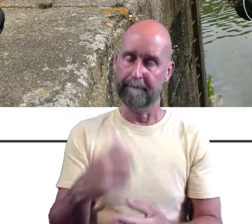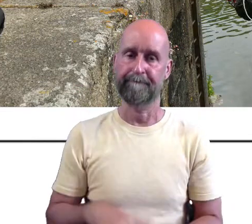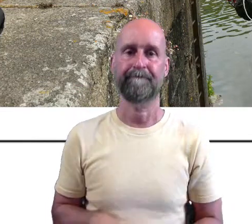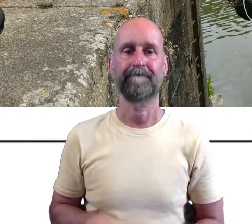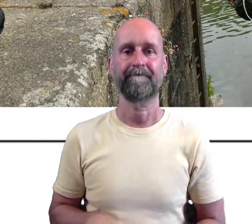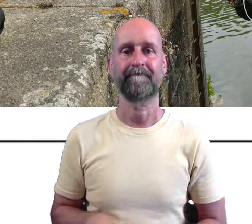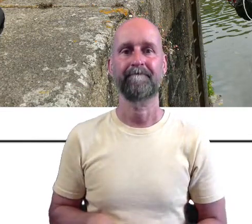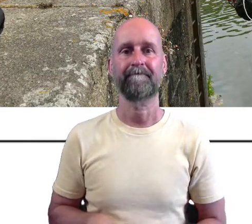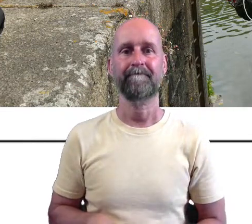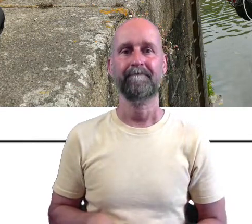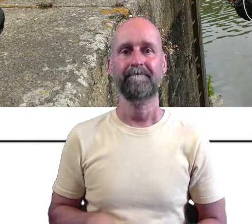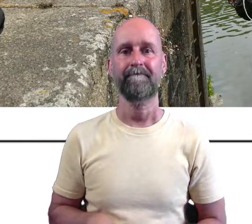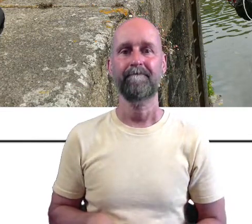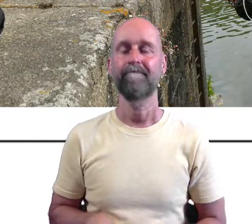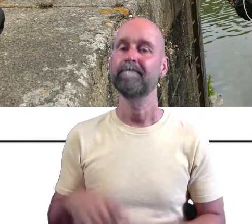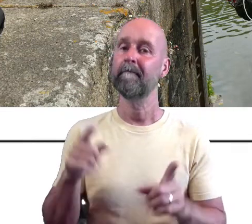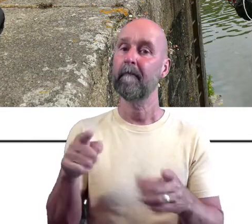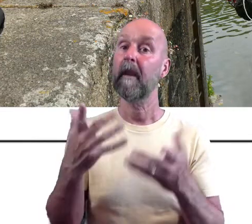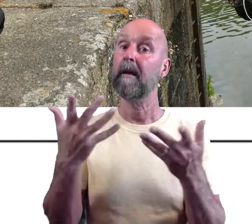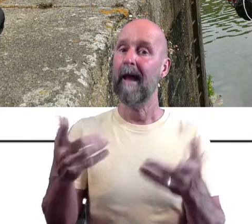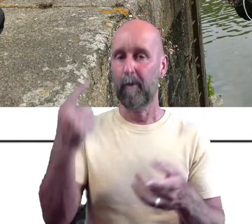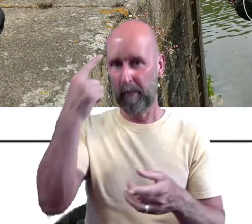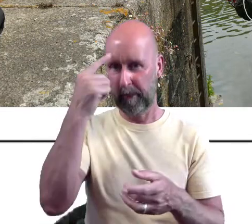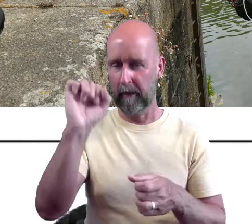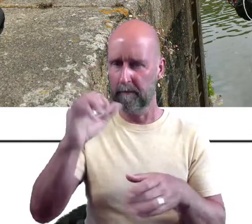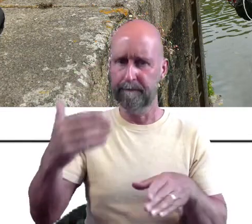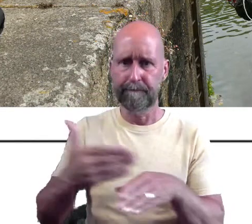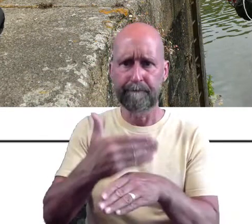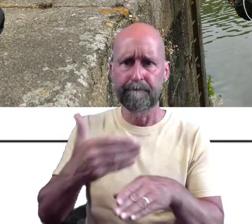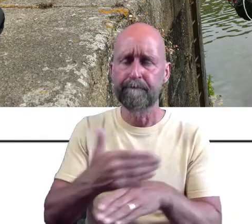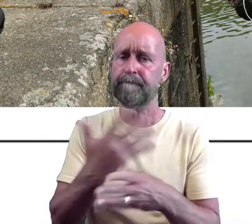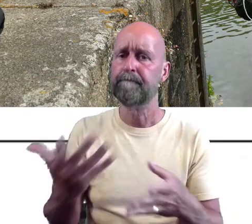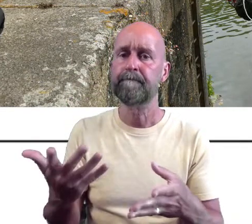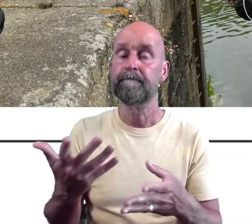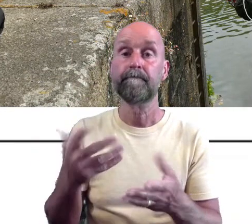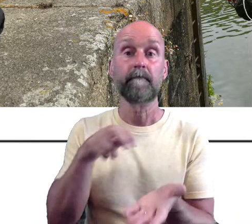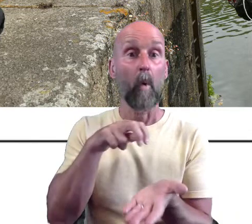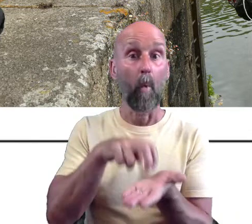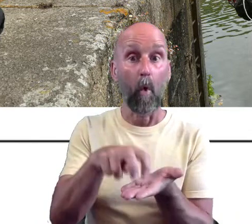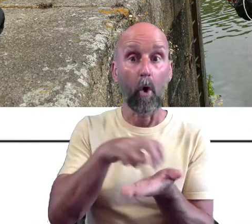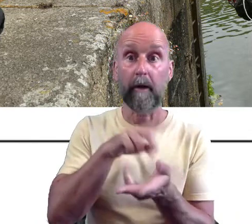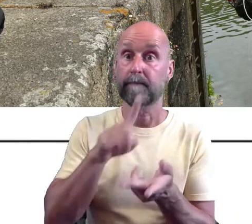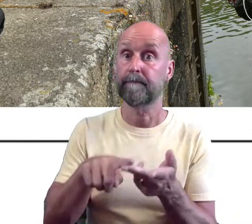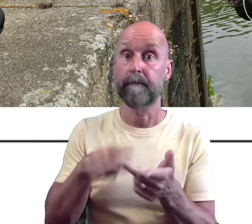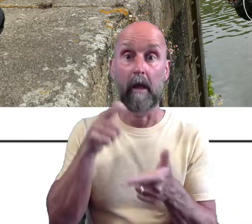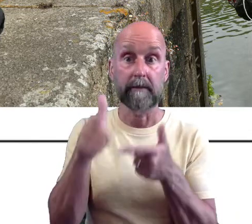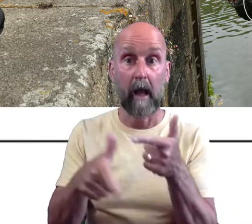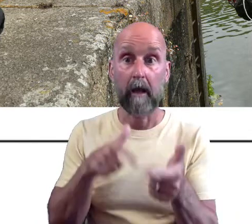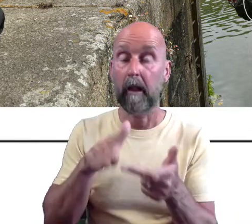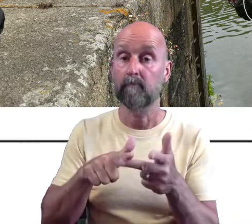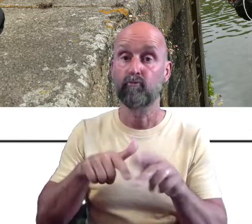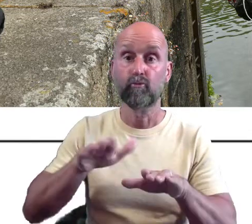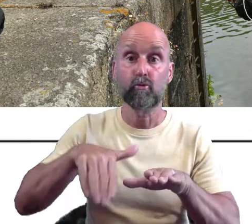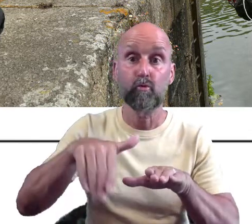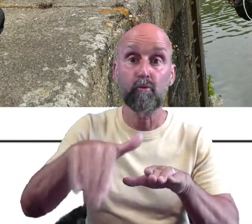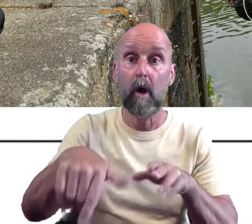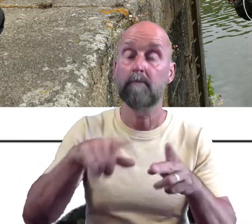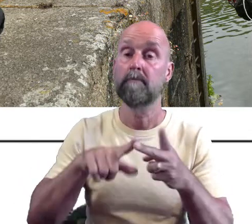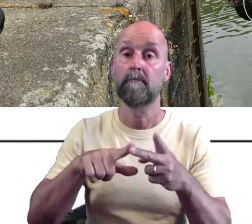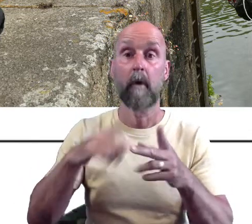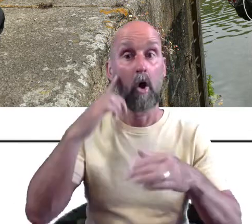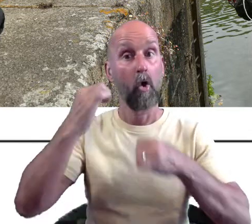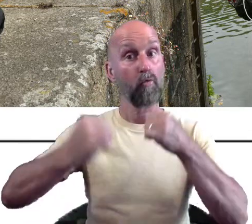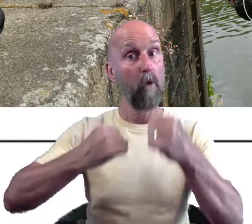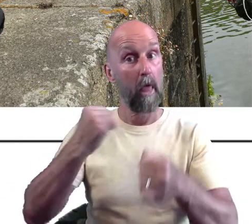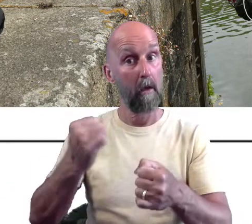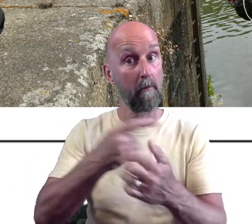So we're thinking about practices now. So this might be things as simple as like walking, cycling, scootering, running, but it might be those